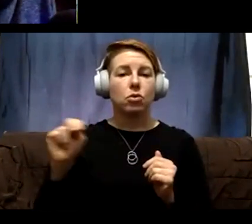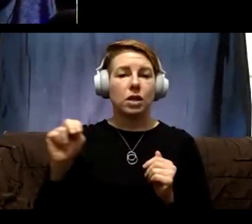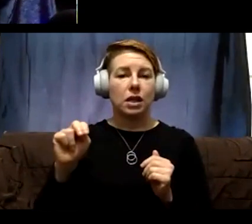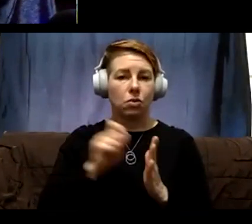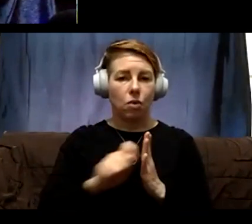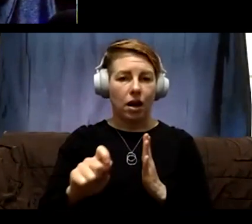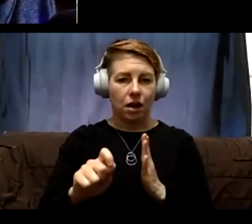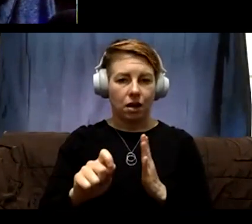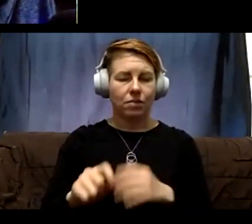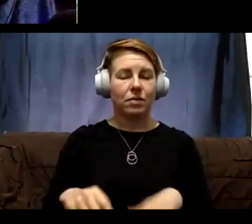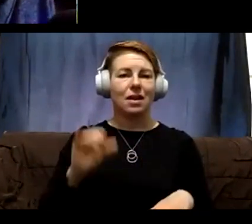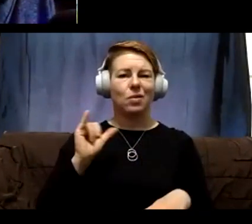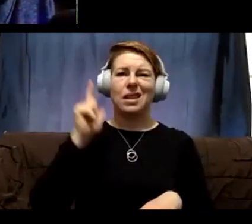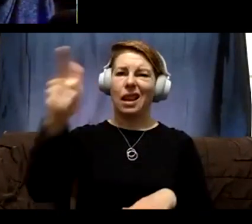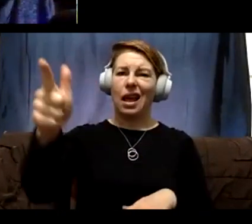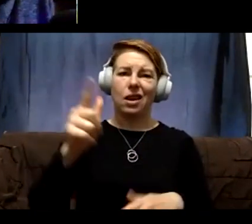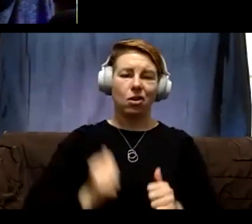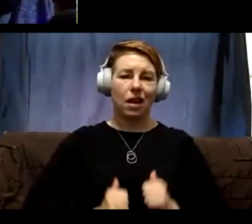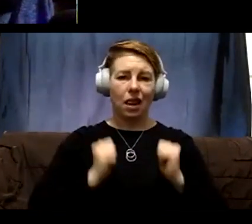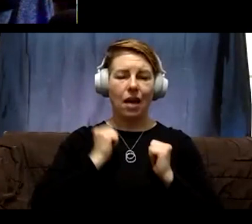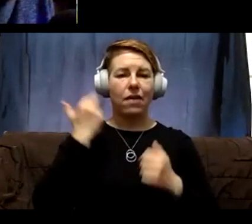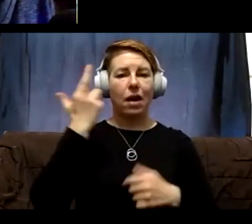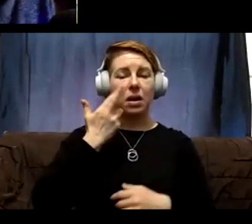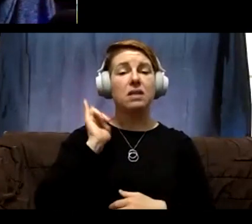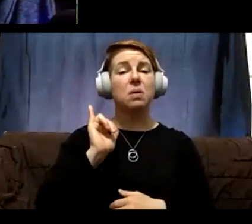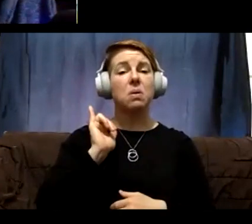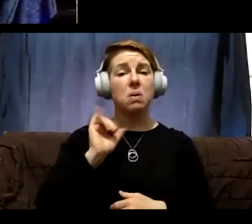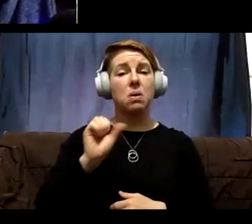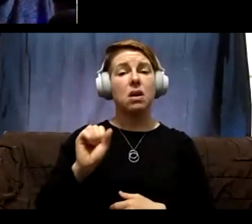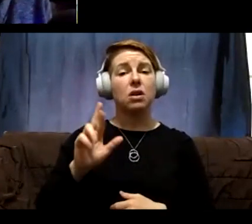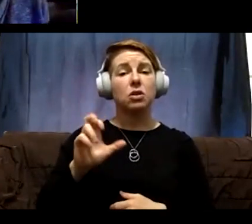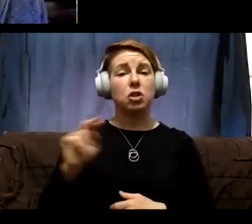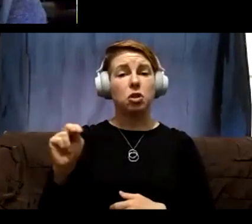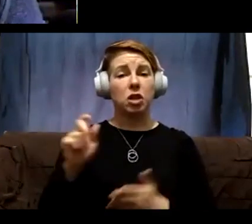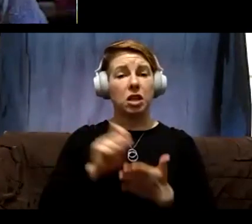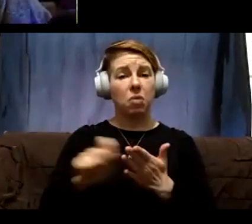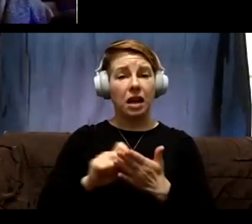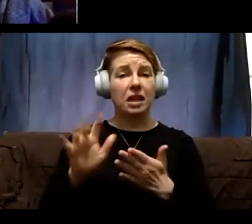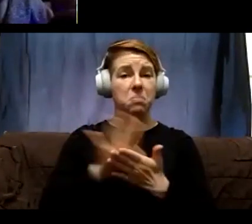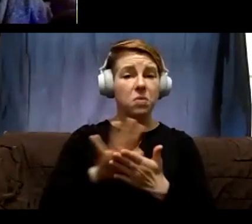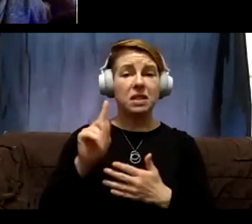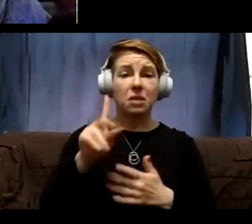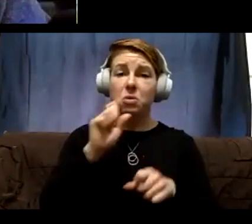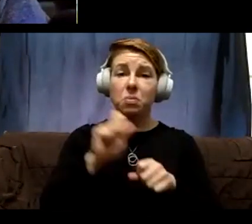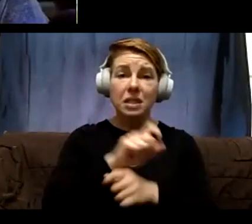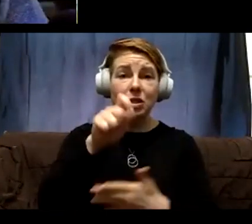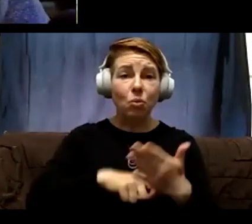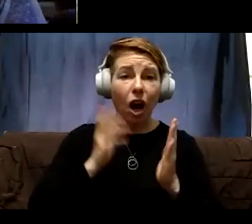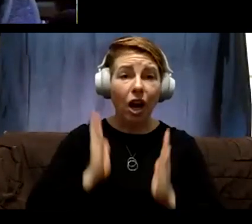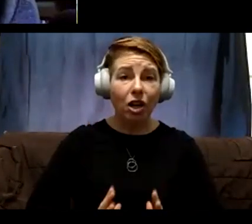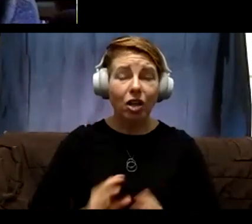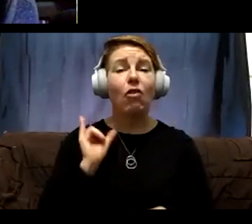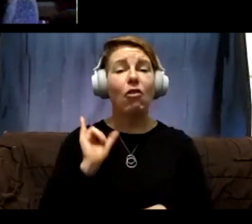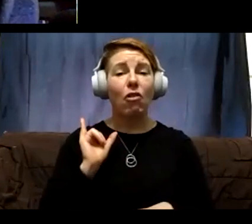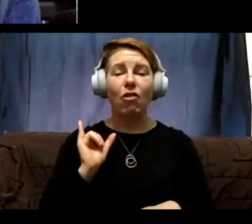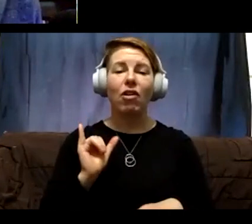that I realized that that there's actual writing that goes into like movies and TV. I had no idea that this was a thing until like